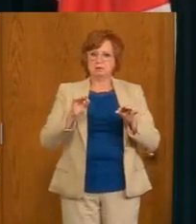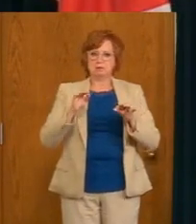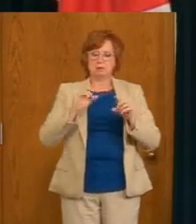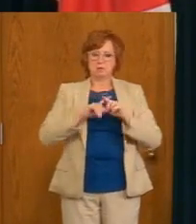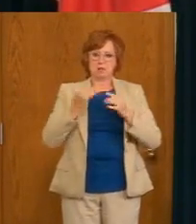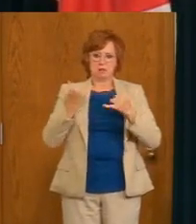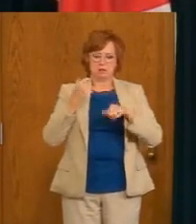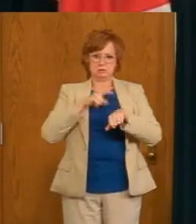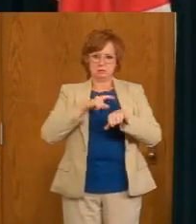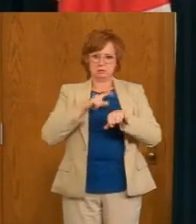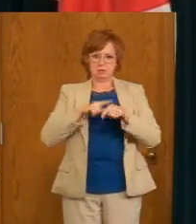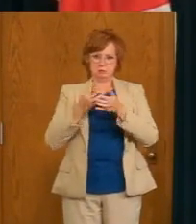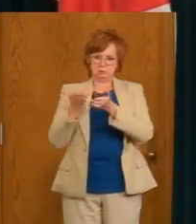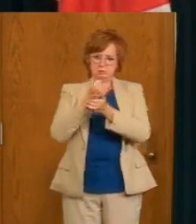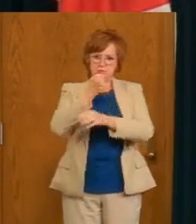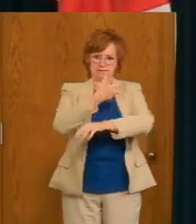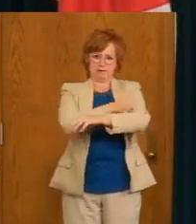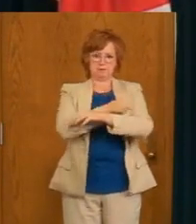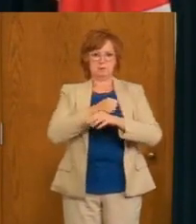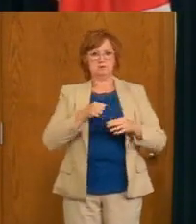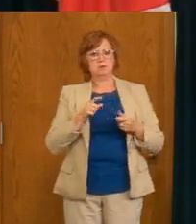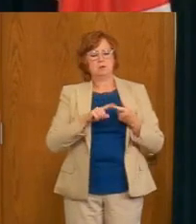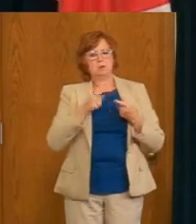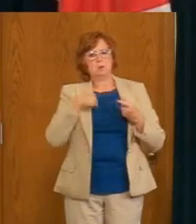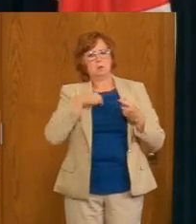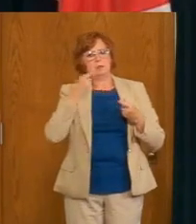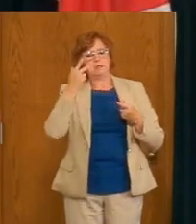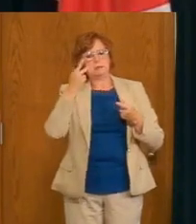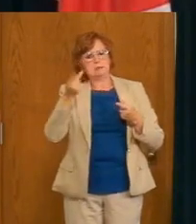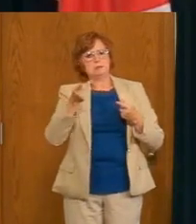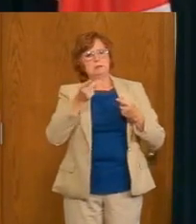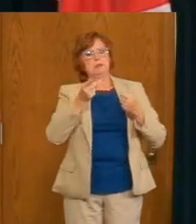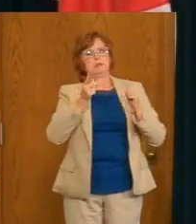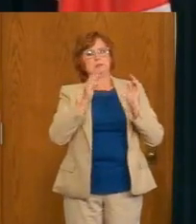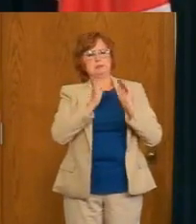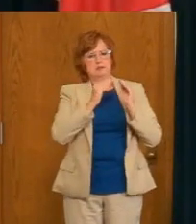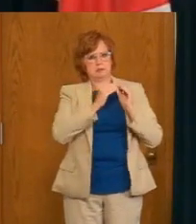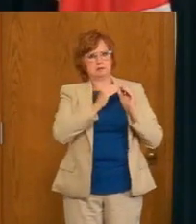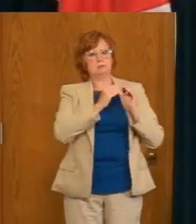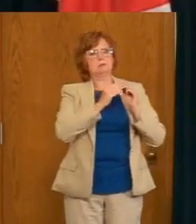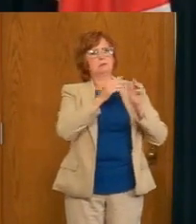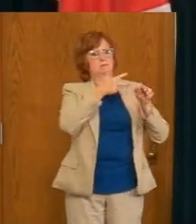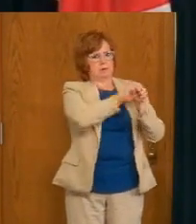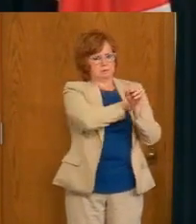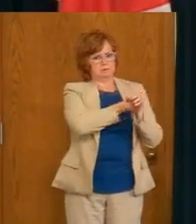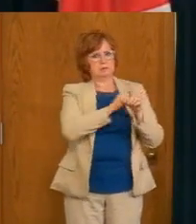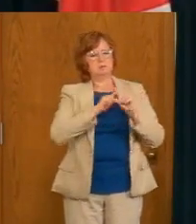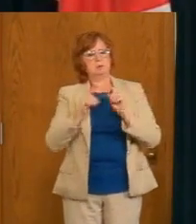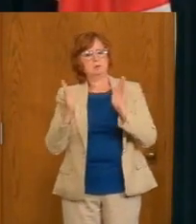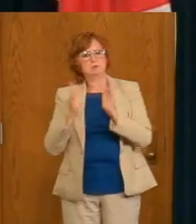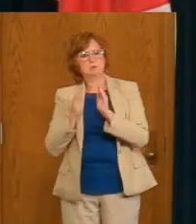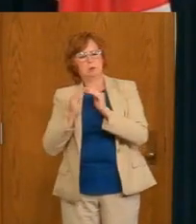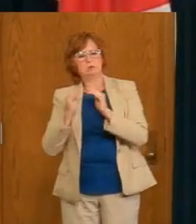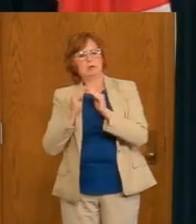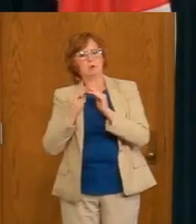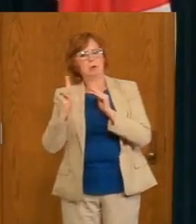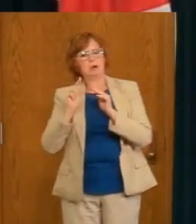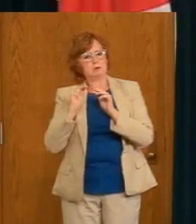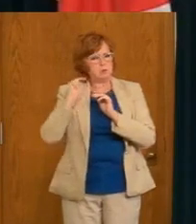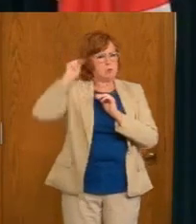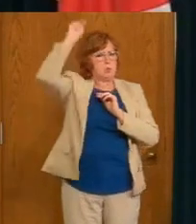urban centers, a bit of lower uptake in rural areas and in the far north. A lot of people, even in the urban centers, say they'll